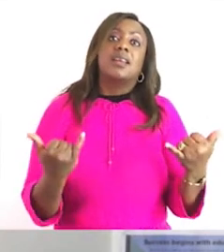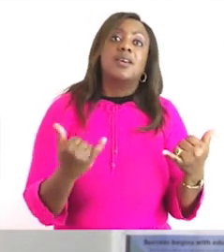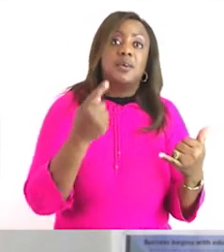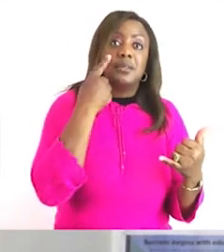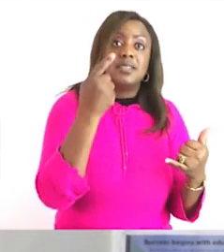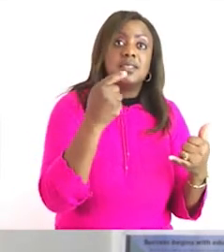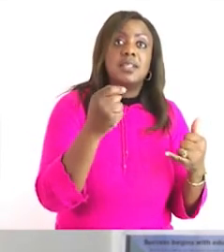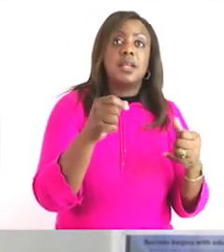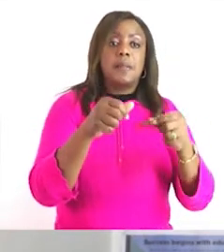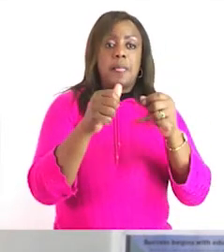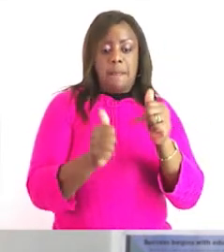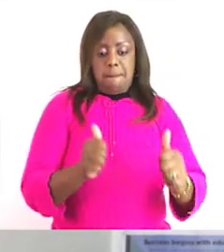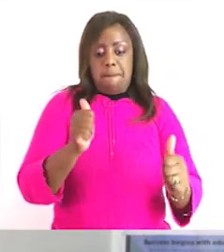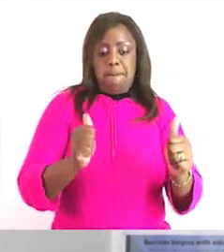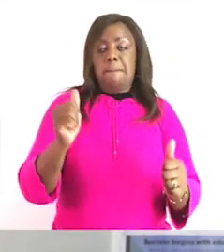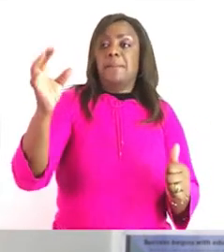me just